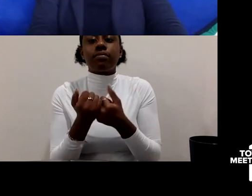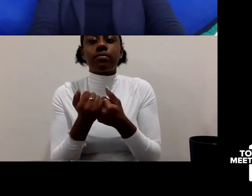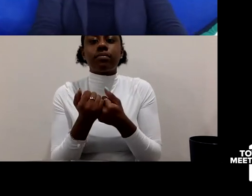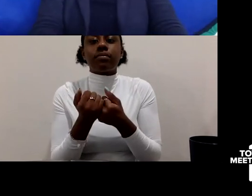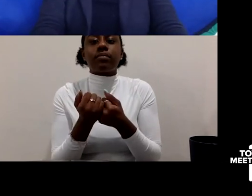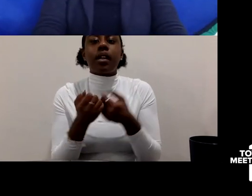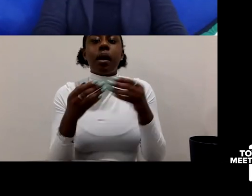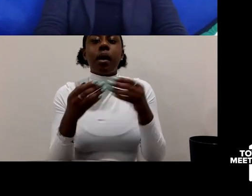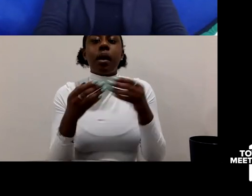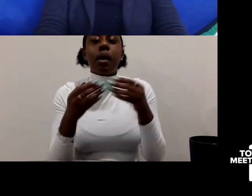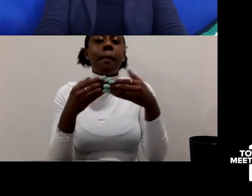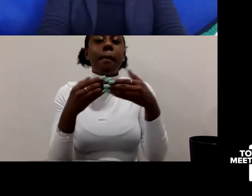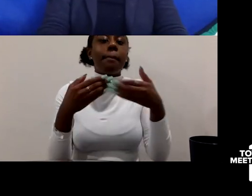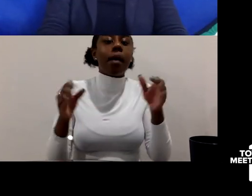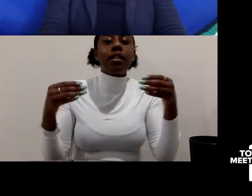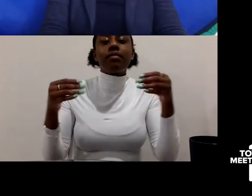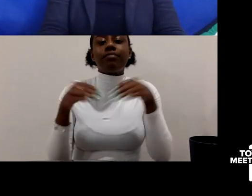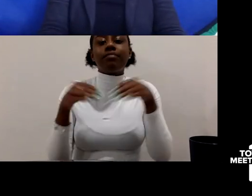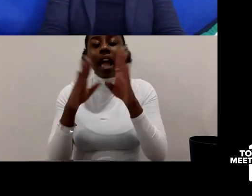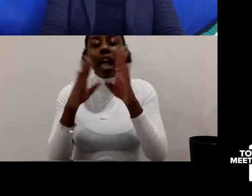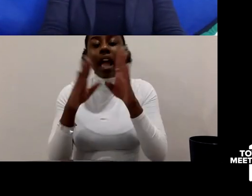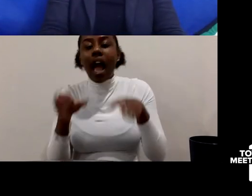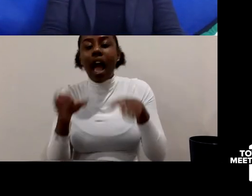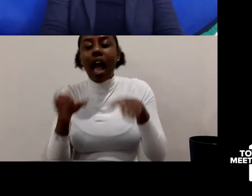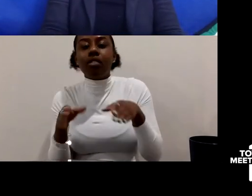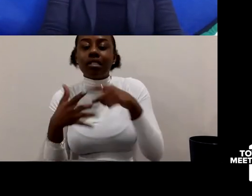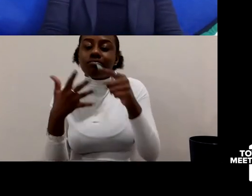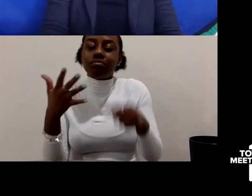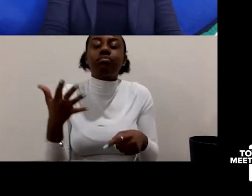forth. So that was that.